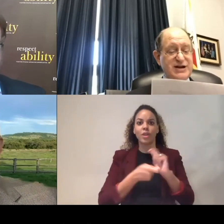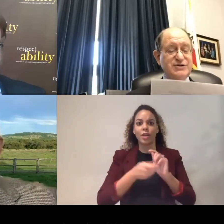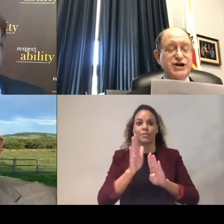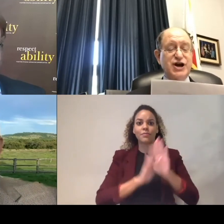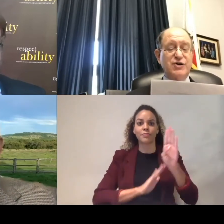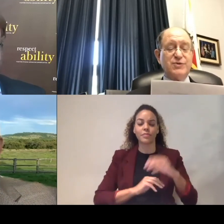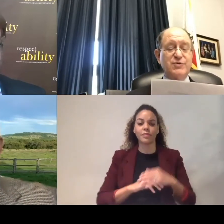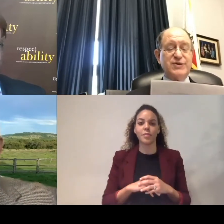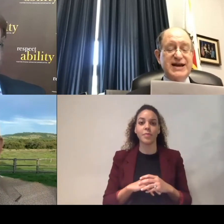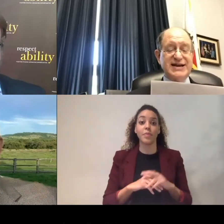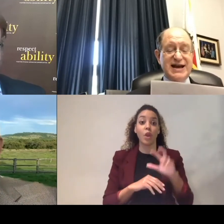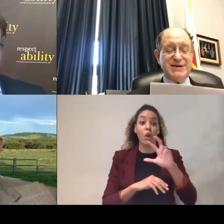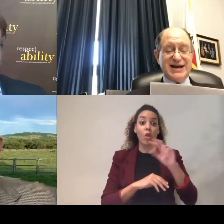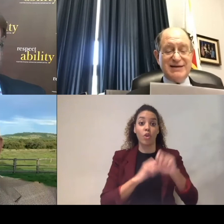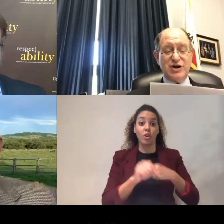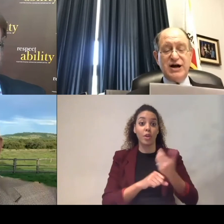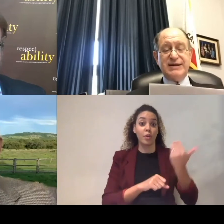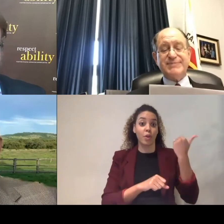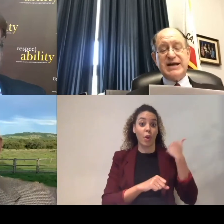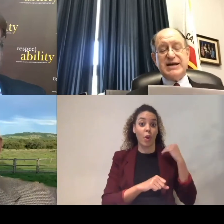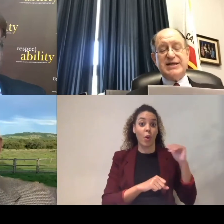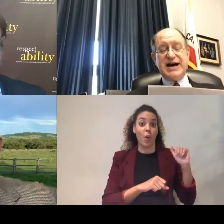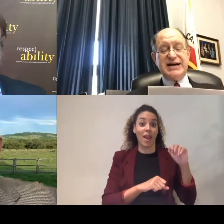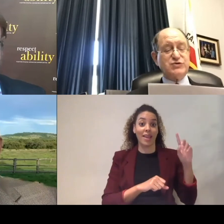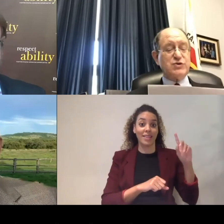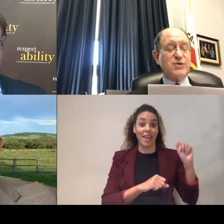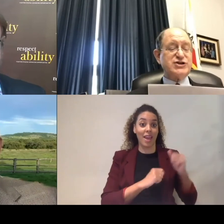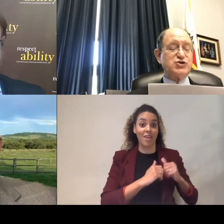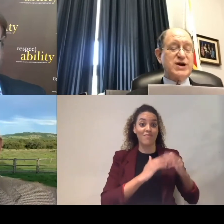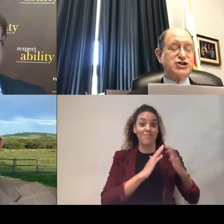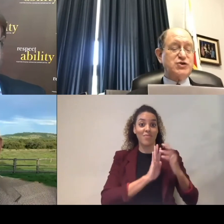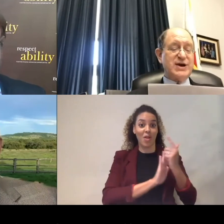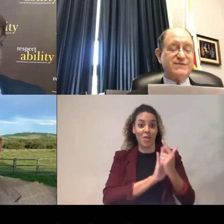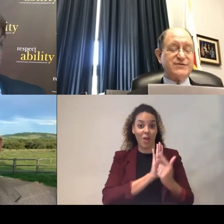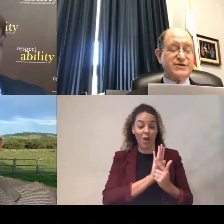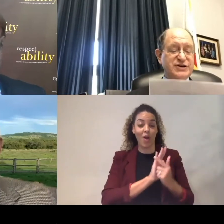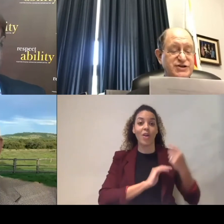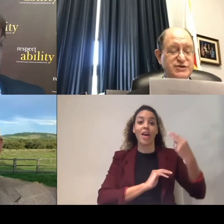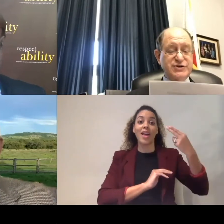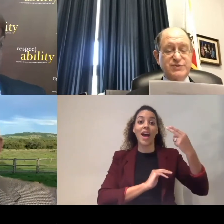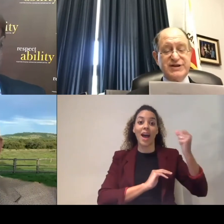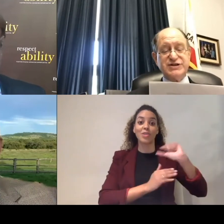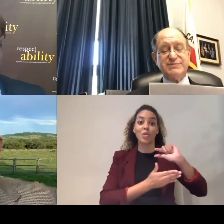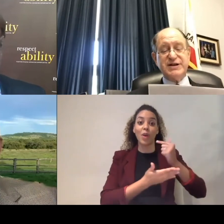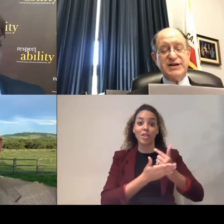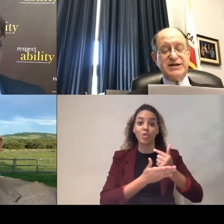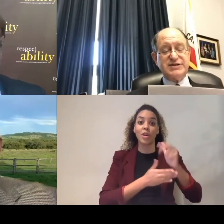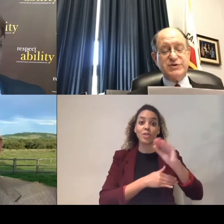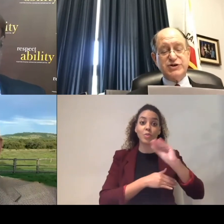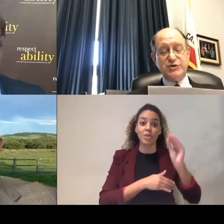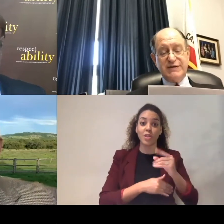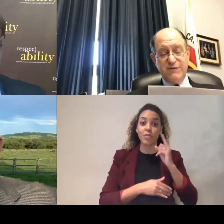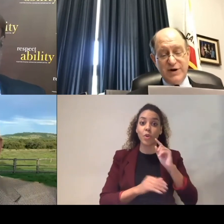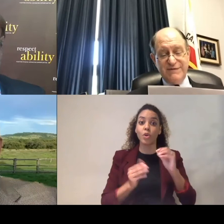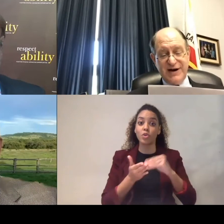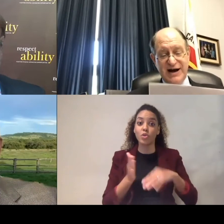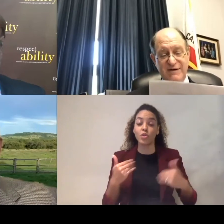30 years ago, when the ADA became law, the high school graduation rate for students with disabilities was